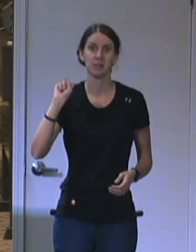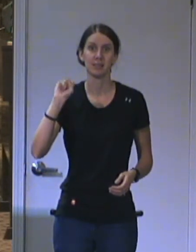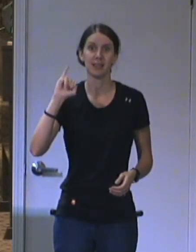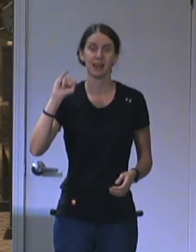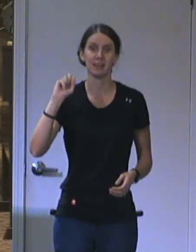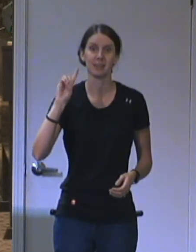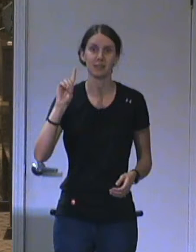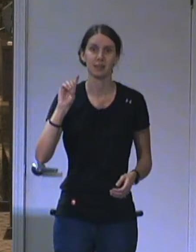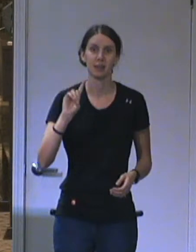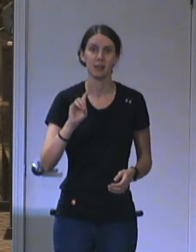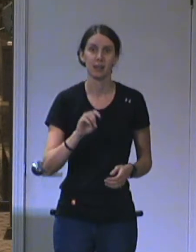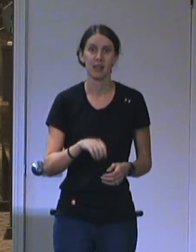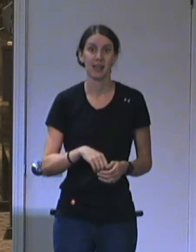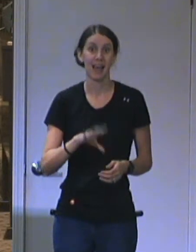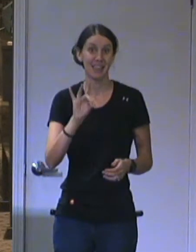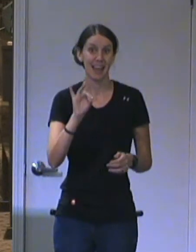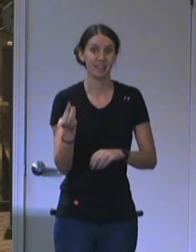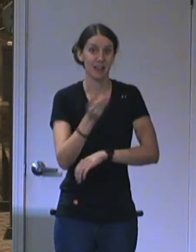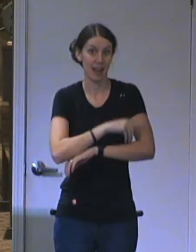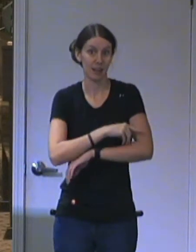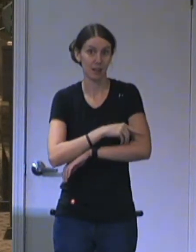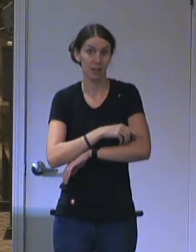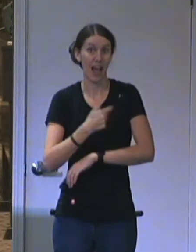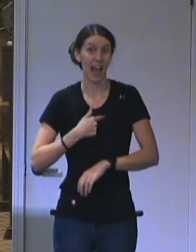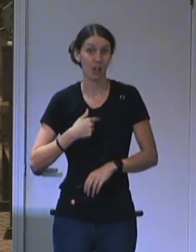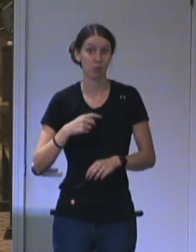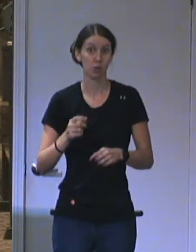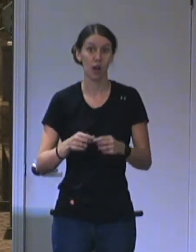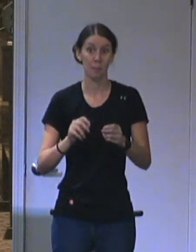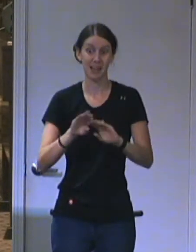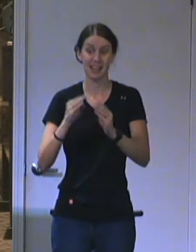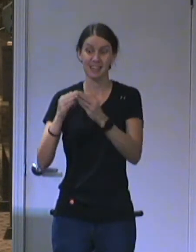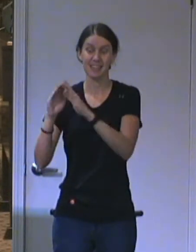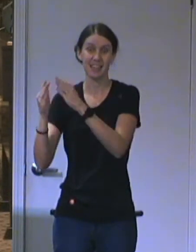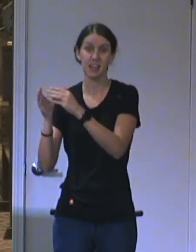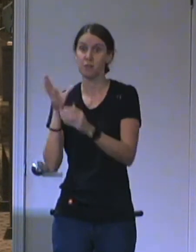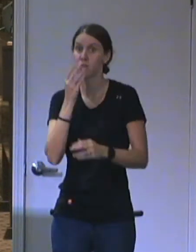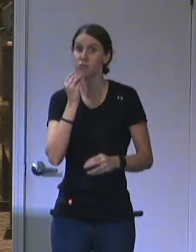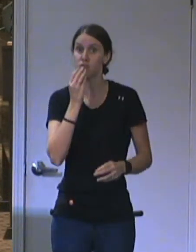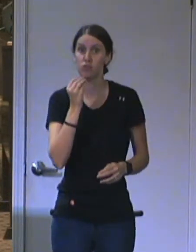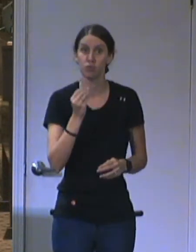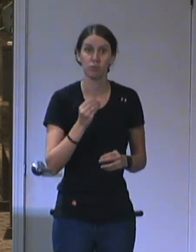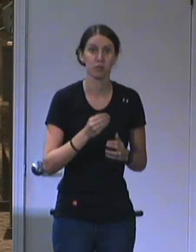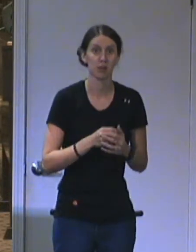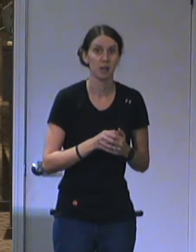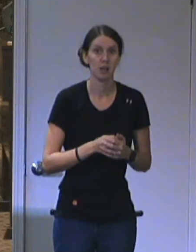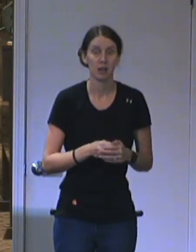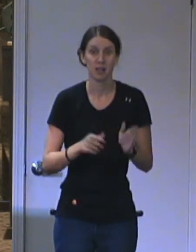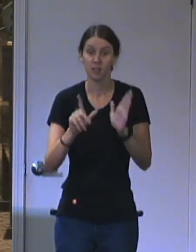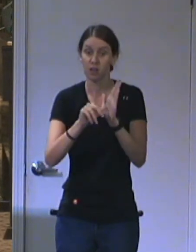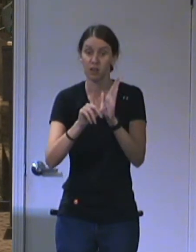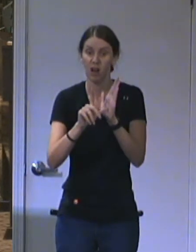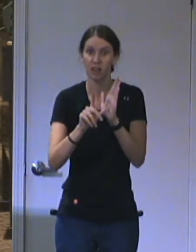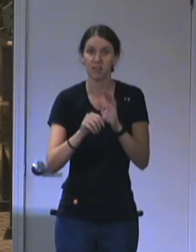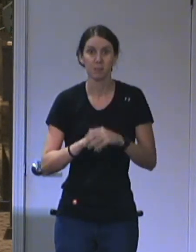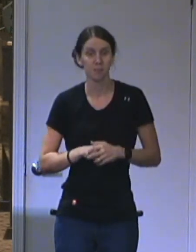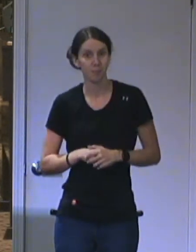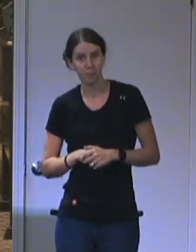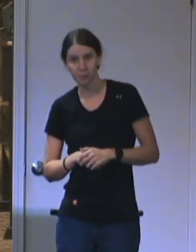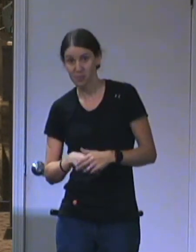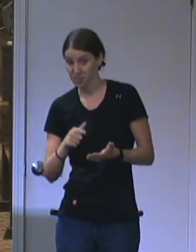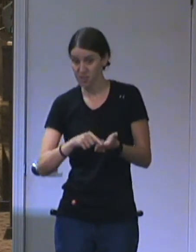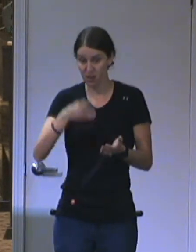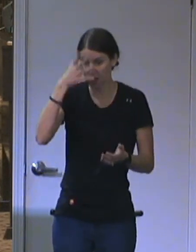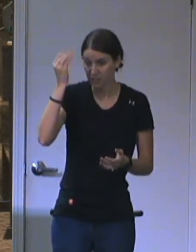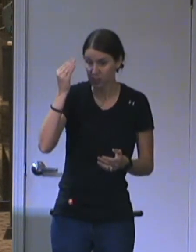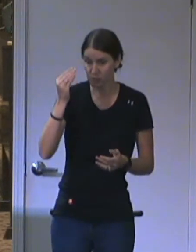stock of Israel, of the tribe of Benjamin, and Hebrew of the Hebrews, as touching the law, a Pharisee. Concerning